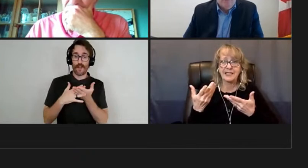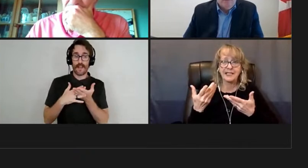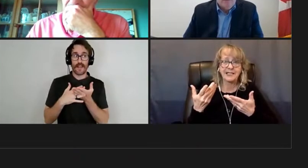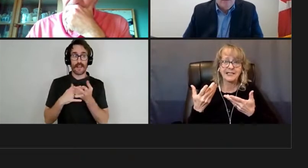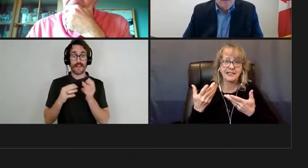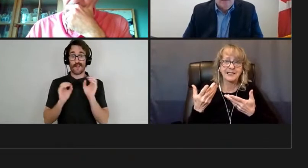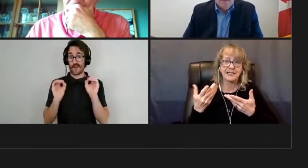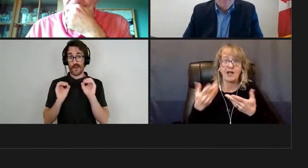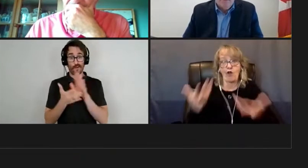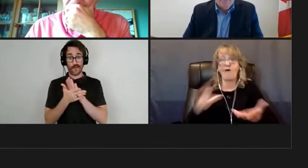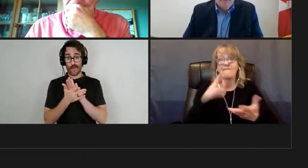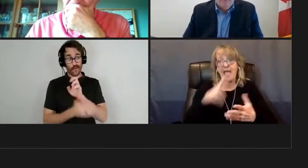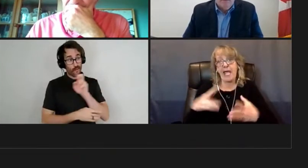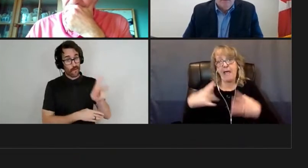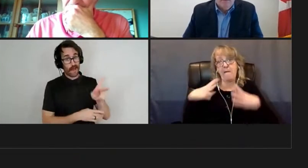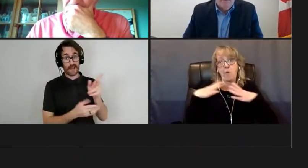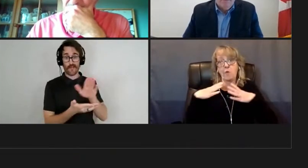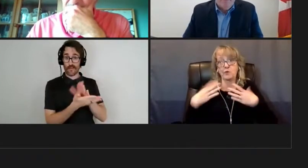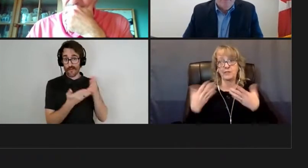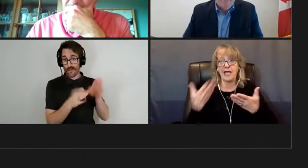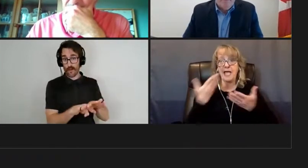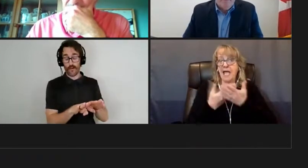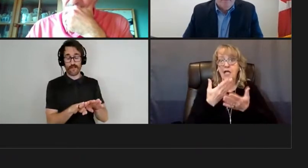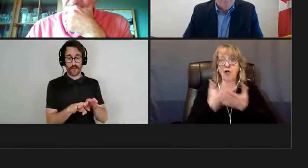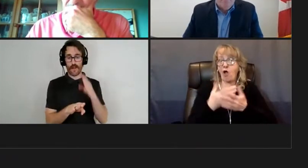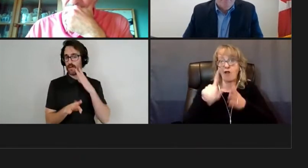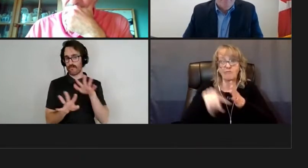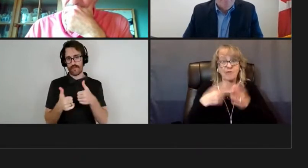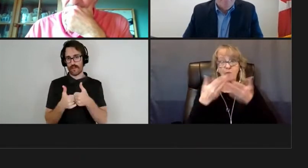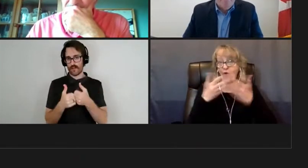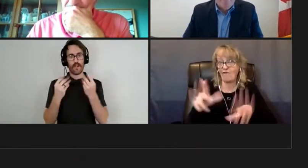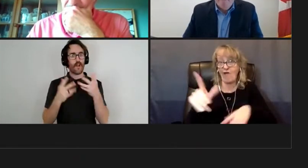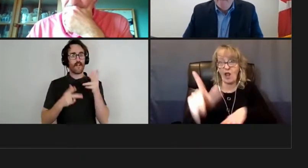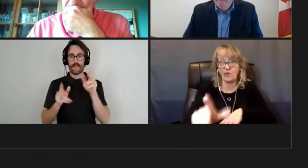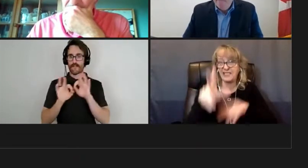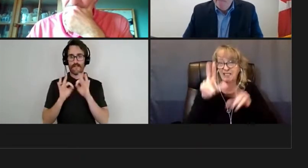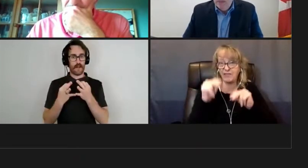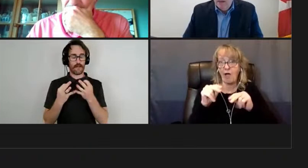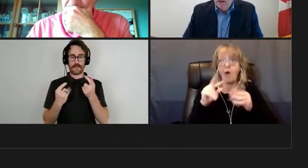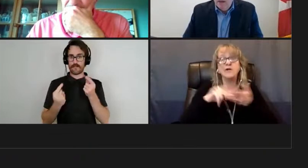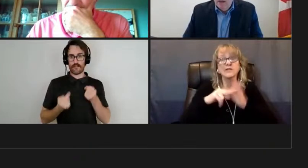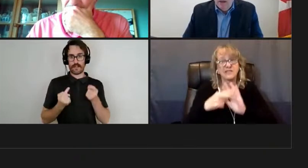not going back, it is certainly challenging, I know, for a lot of families.